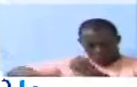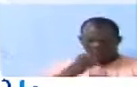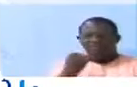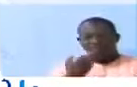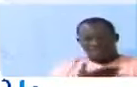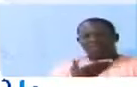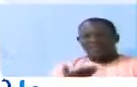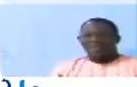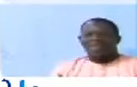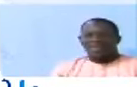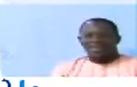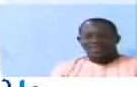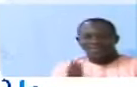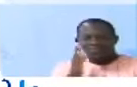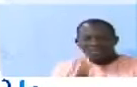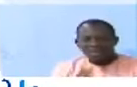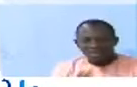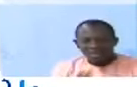How long has it